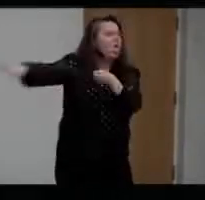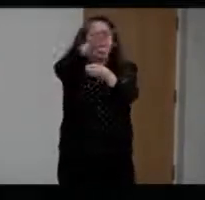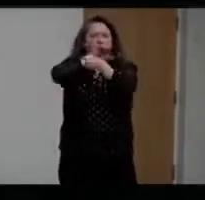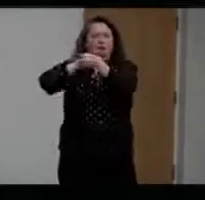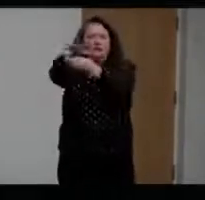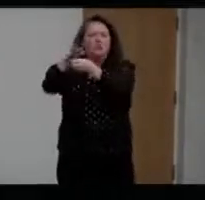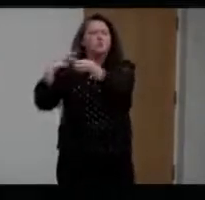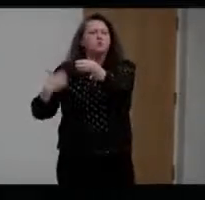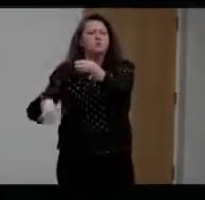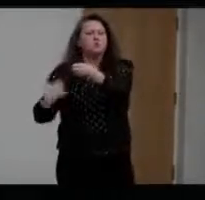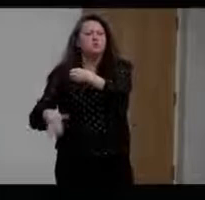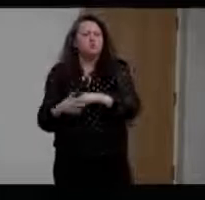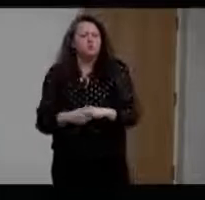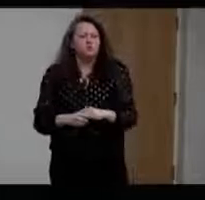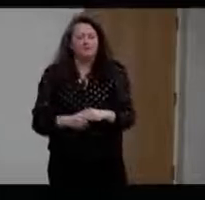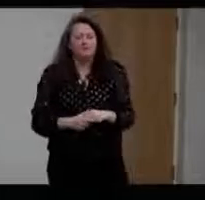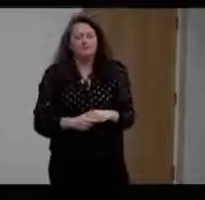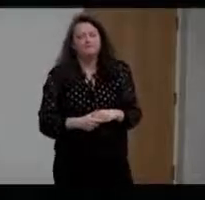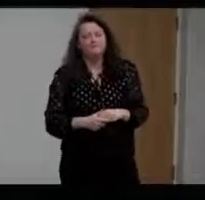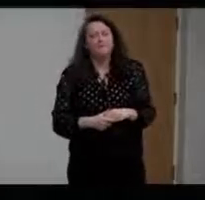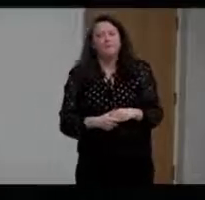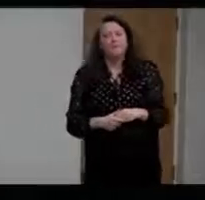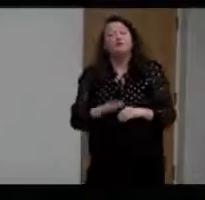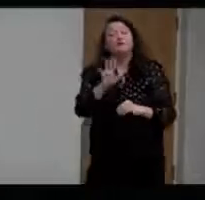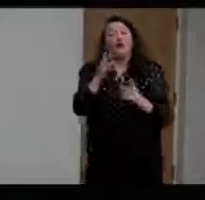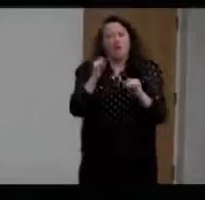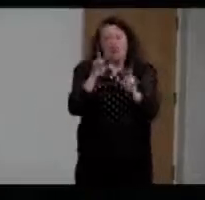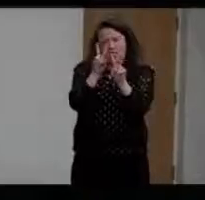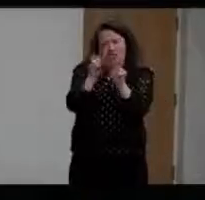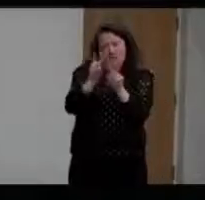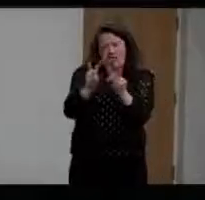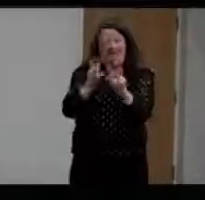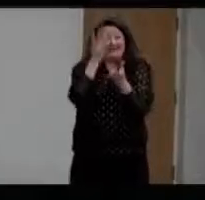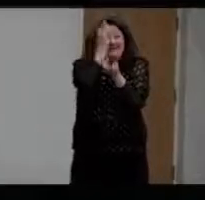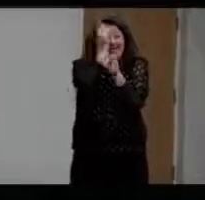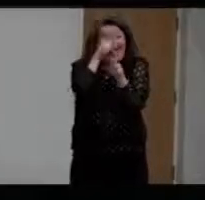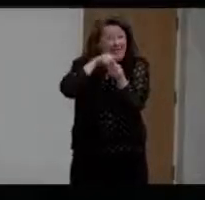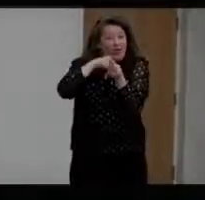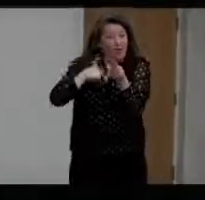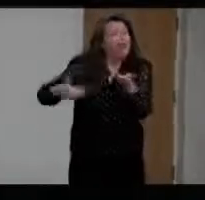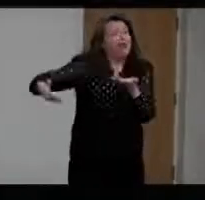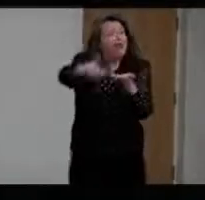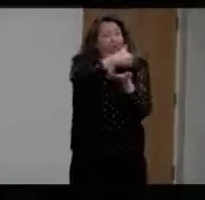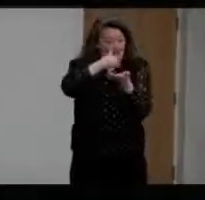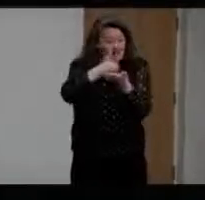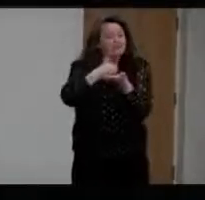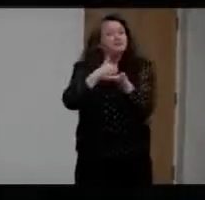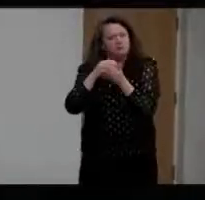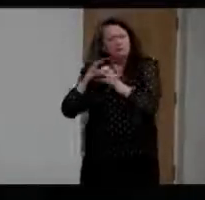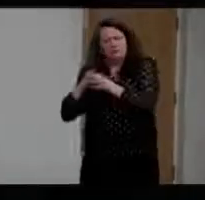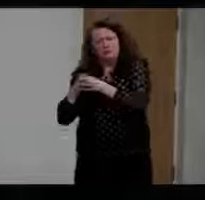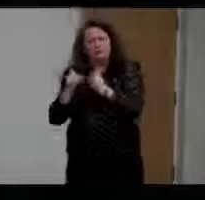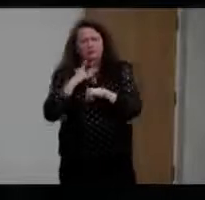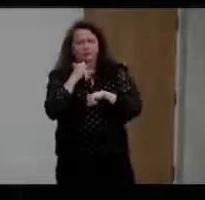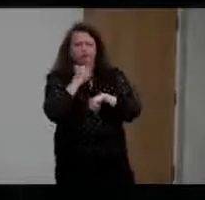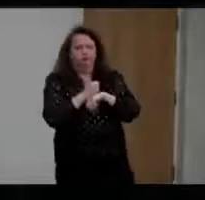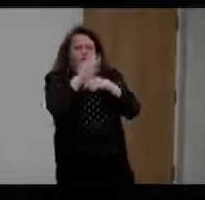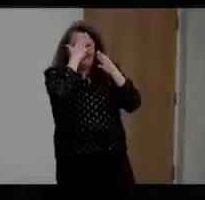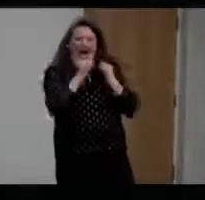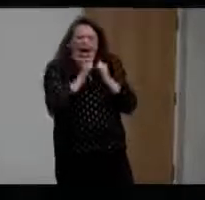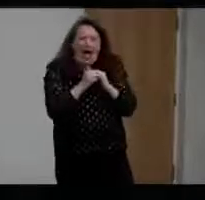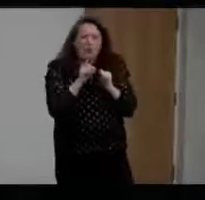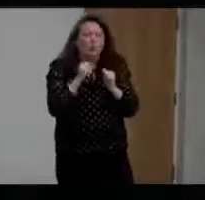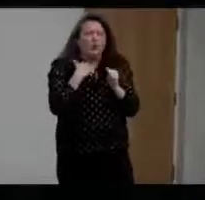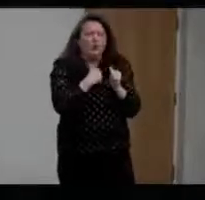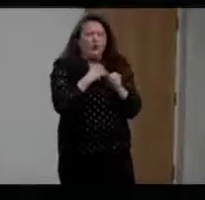and geeky, but they're sort of looking at how do we start regulating data, and then others are sort of having that conversation, and so that's a live